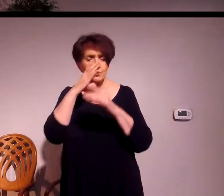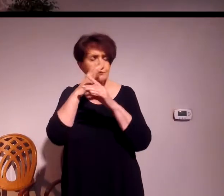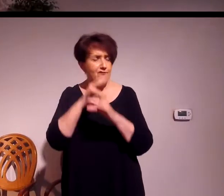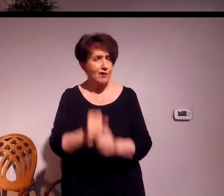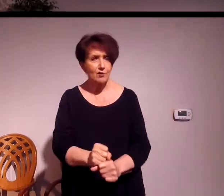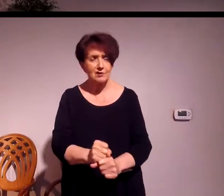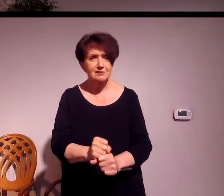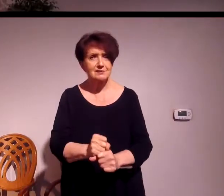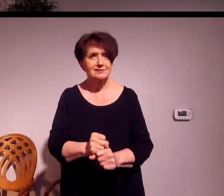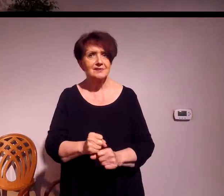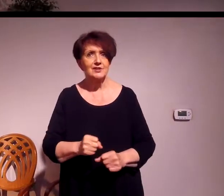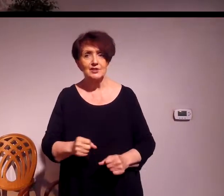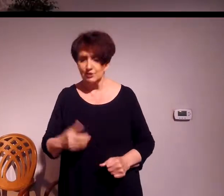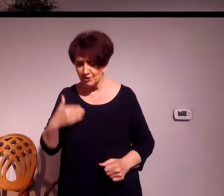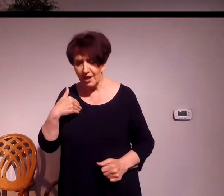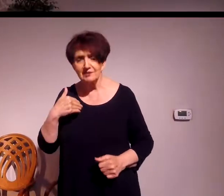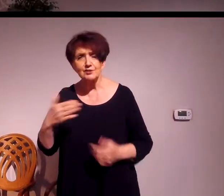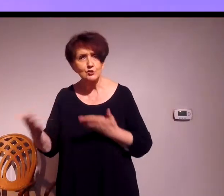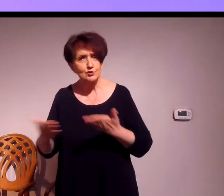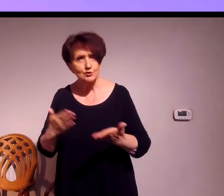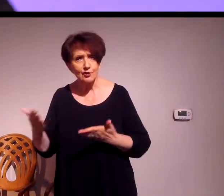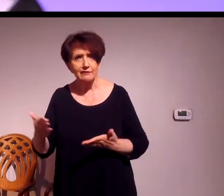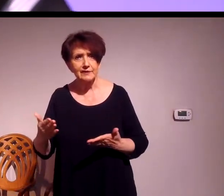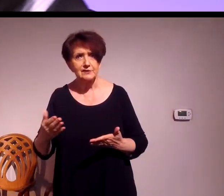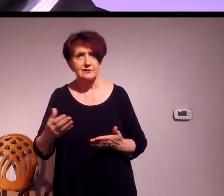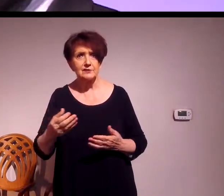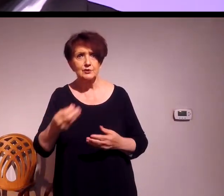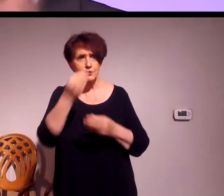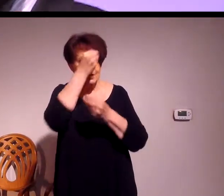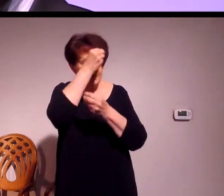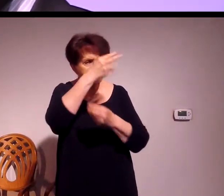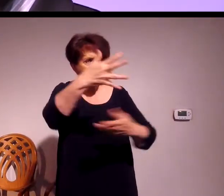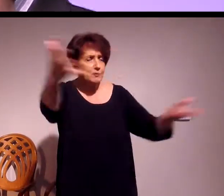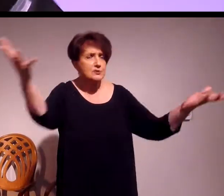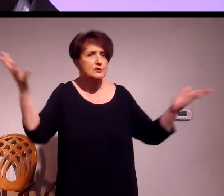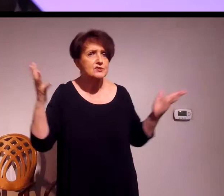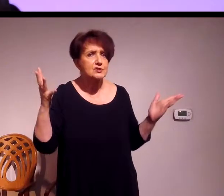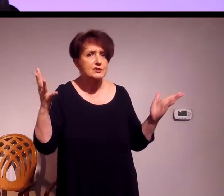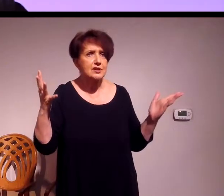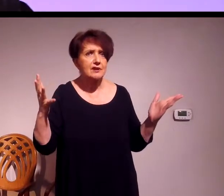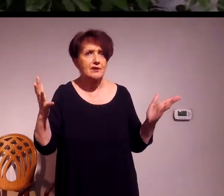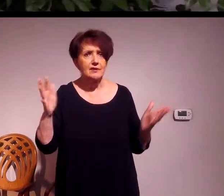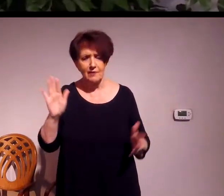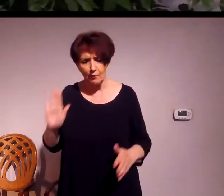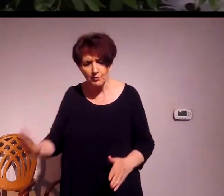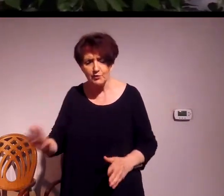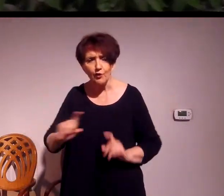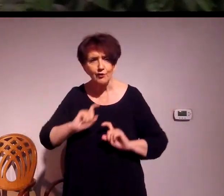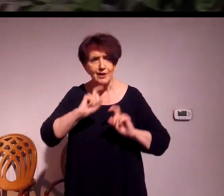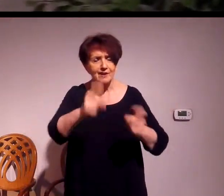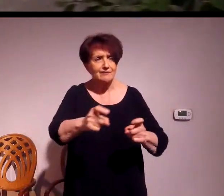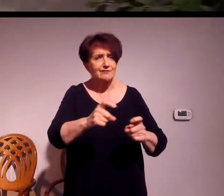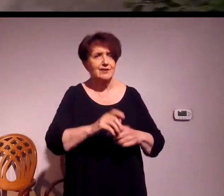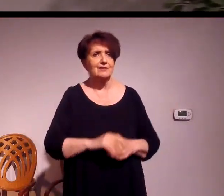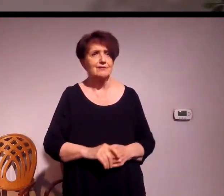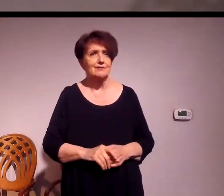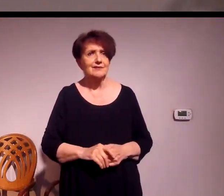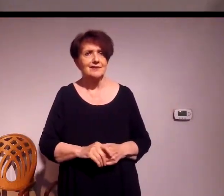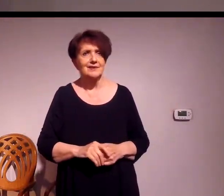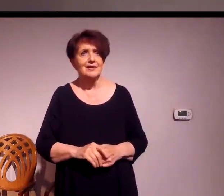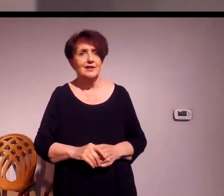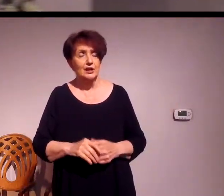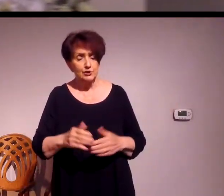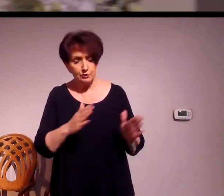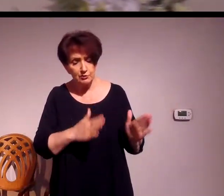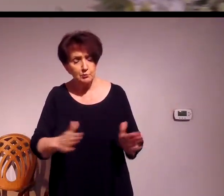service to provide. She had some information to share. She had something that she meant to do in her life, okay? That was her thing. And she was prepared.